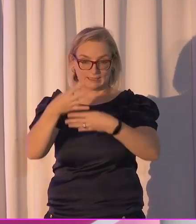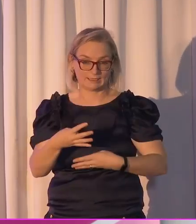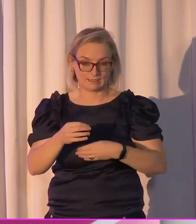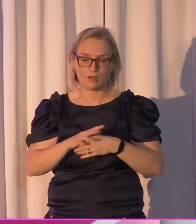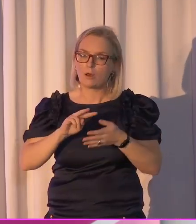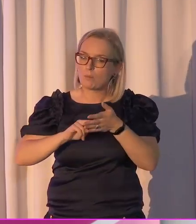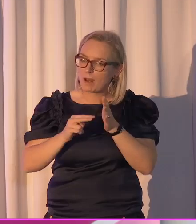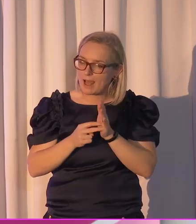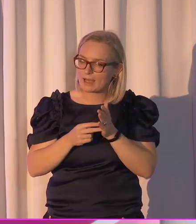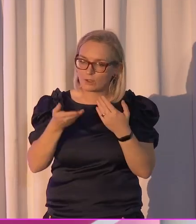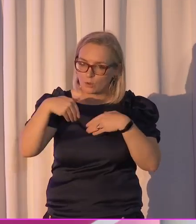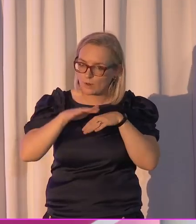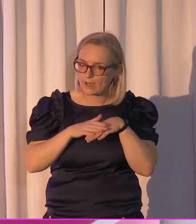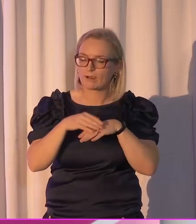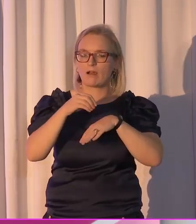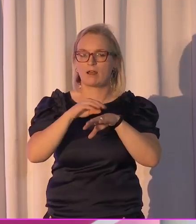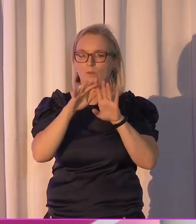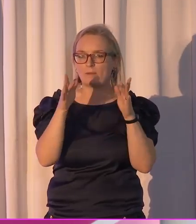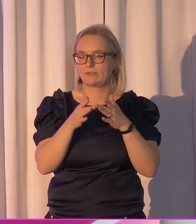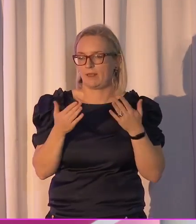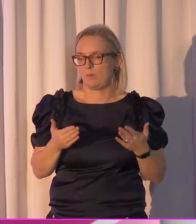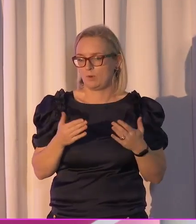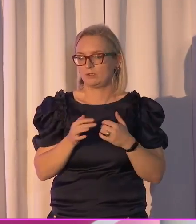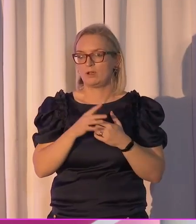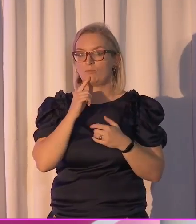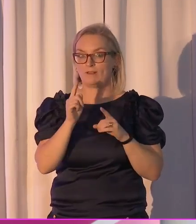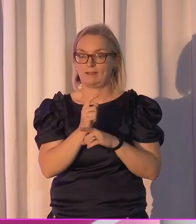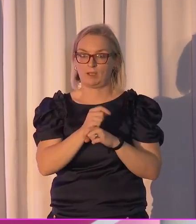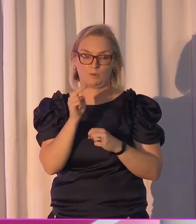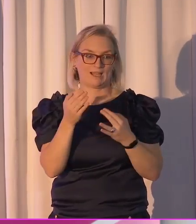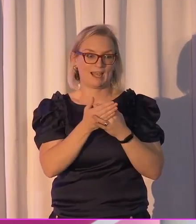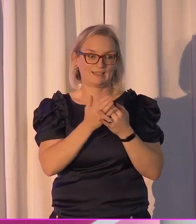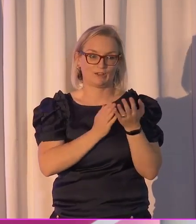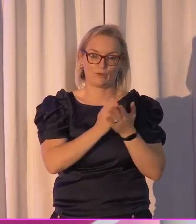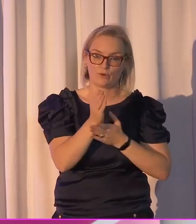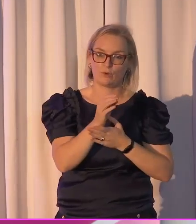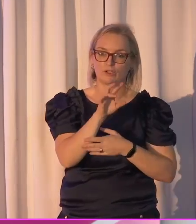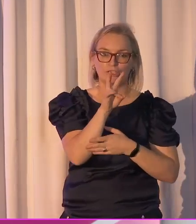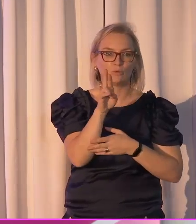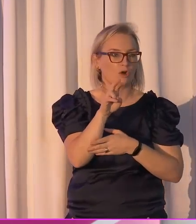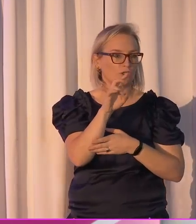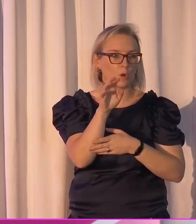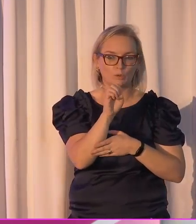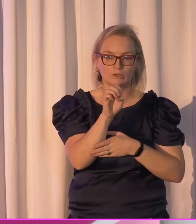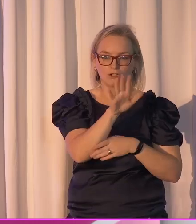plan is now available on our website, but it can also be accessed through the QR codes around the